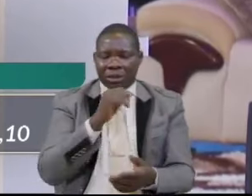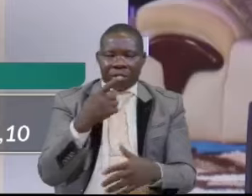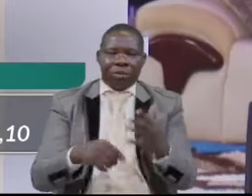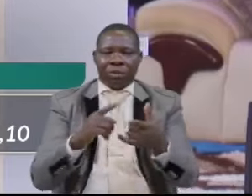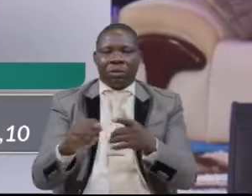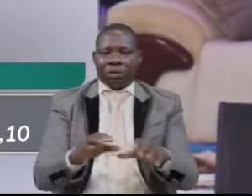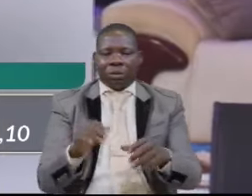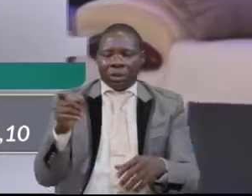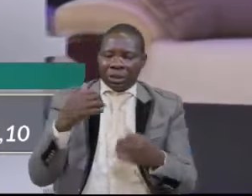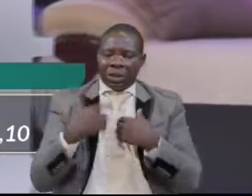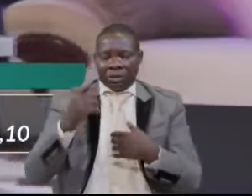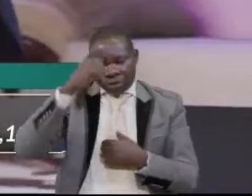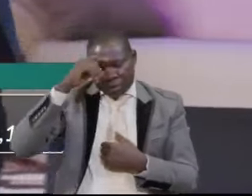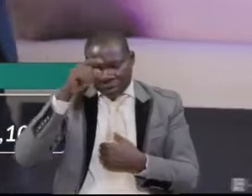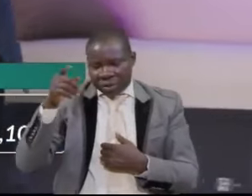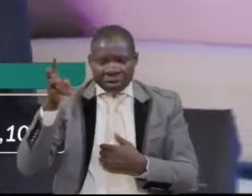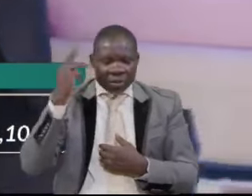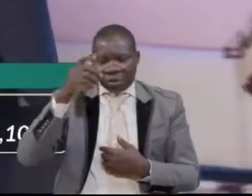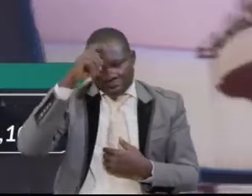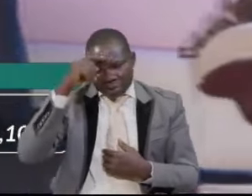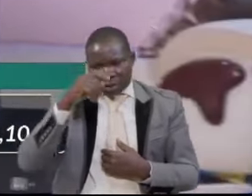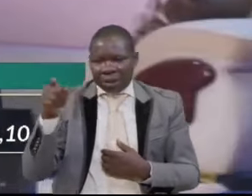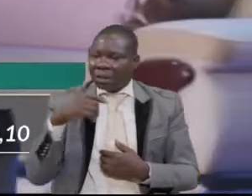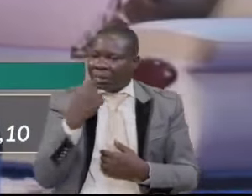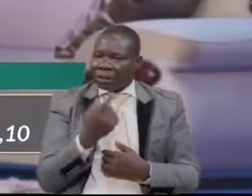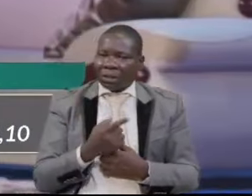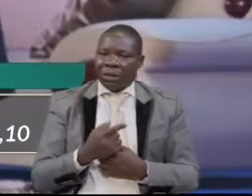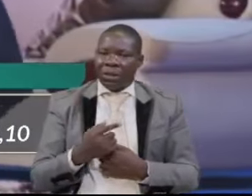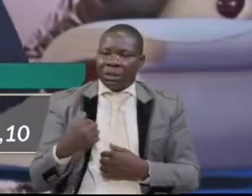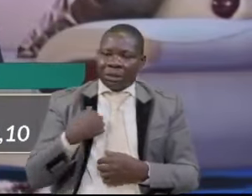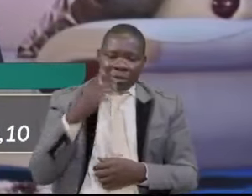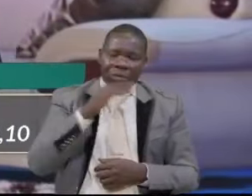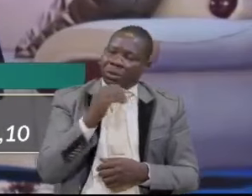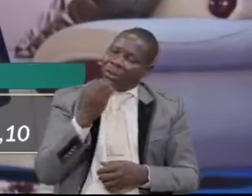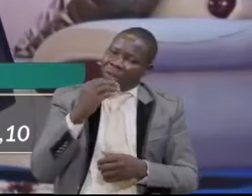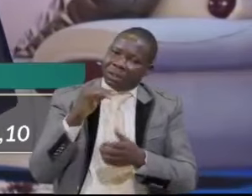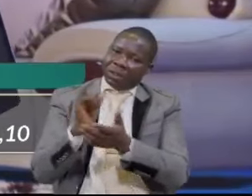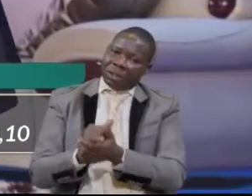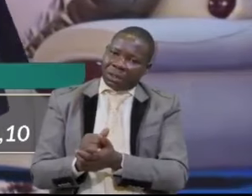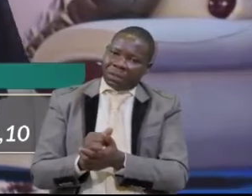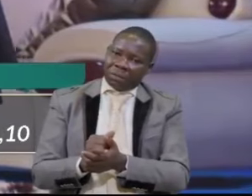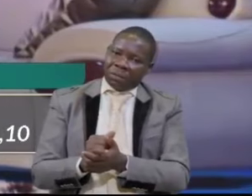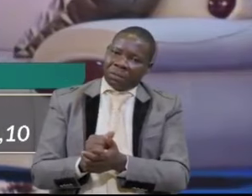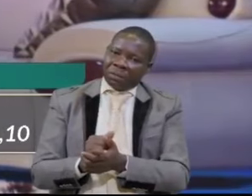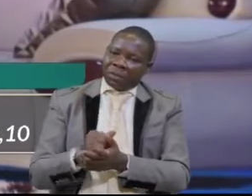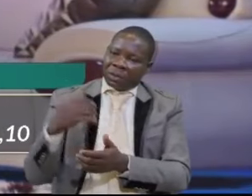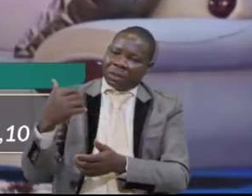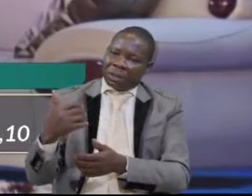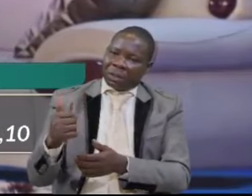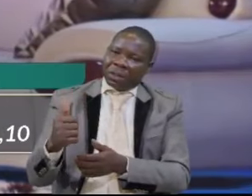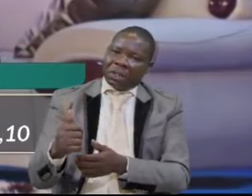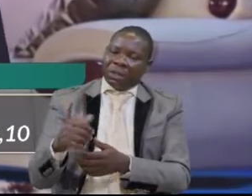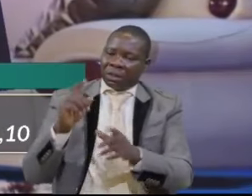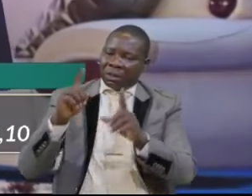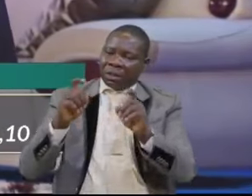wise. He said, Arioch will not eat that. Test us for 10 days and give us